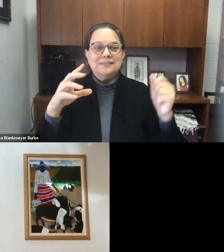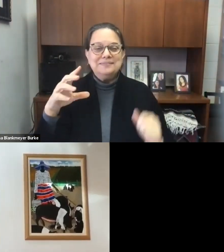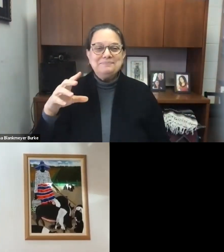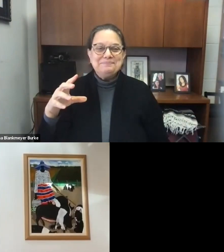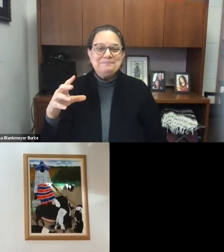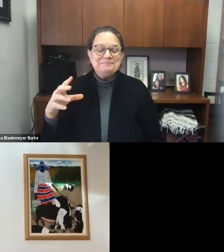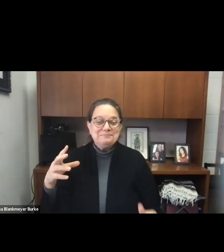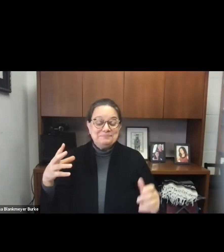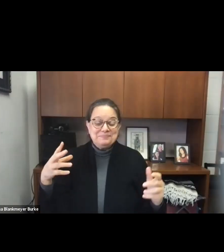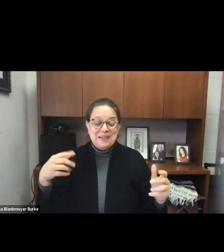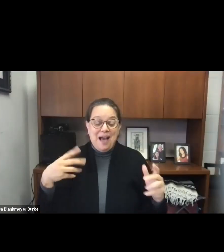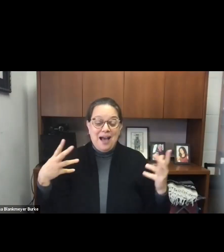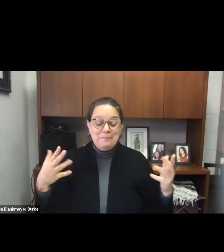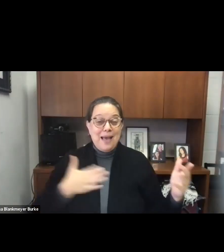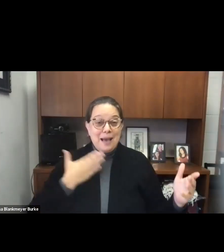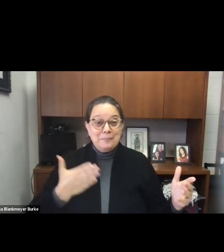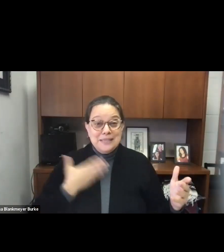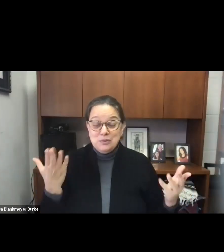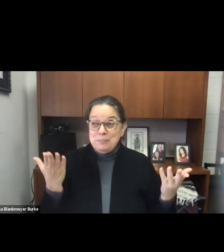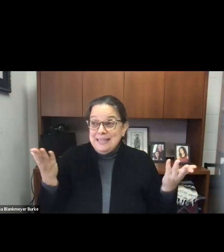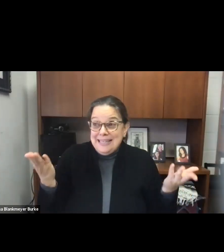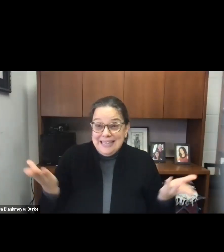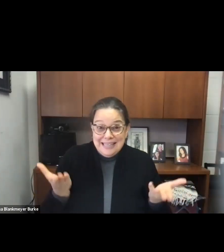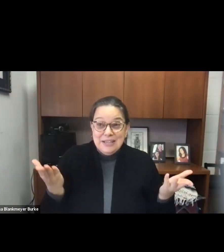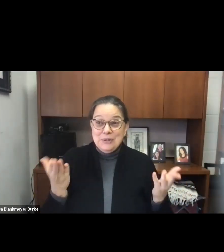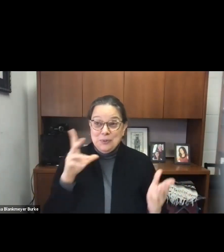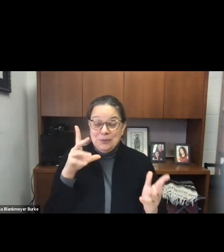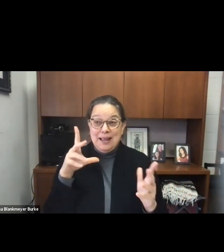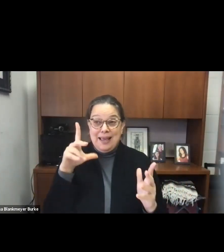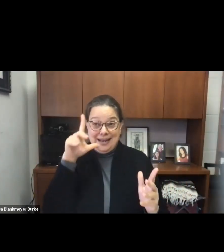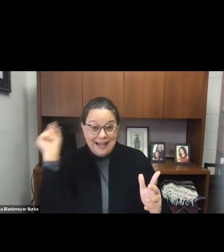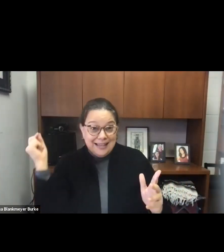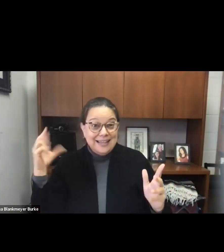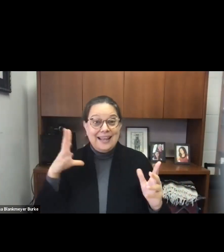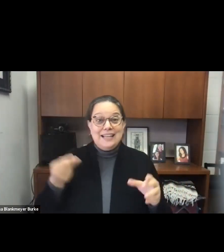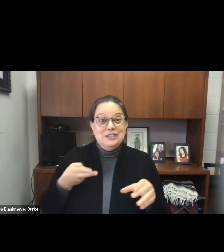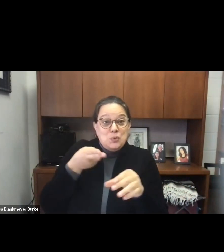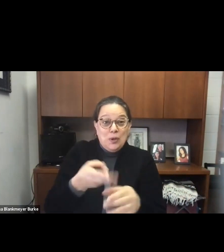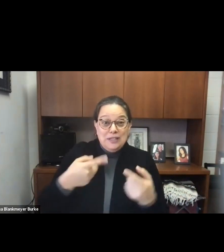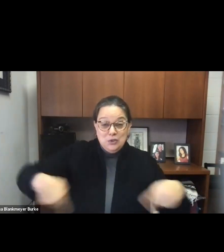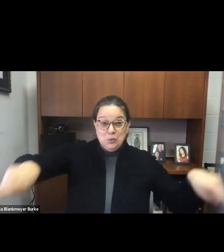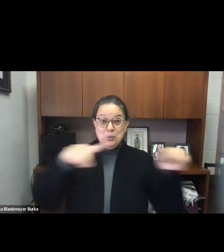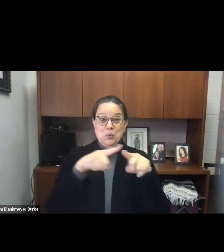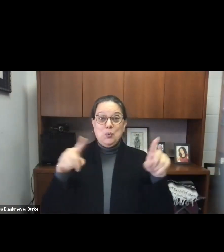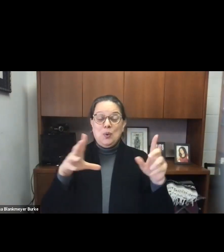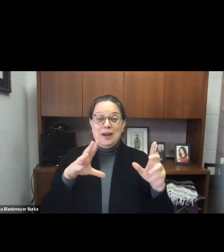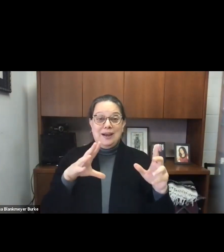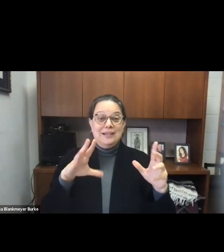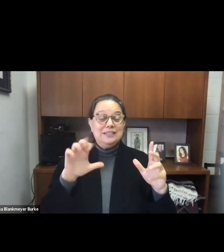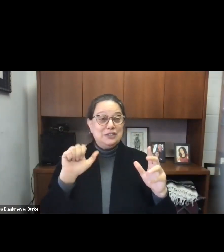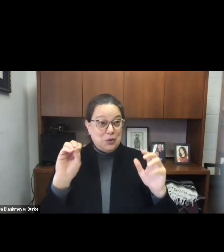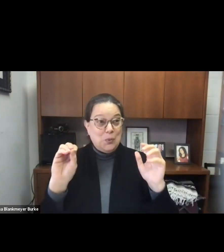Hello, everyone. I will start today in American Sign Language. I'm happy to be here at